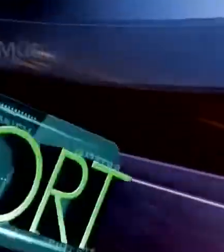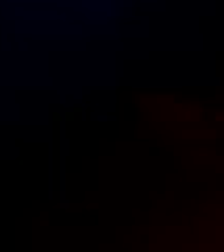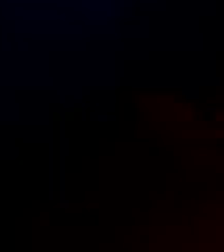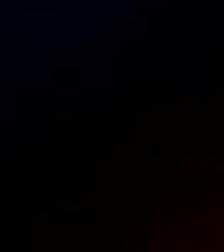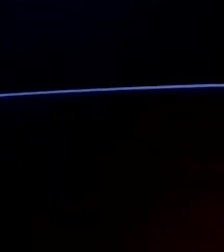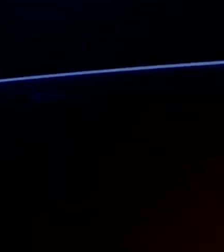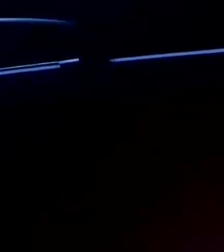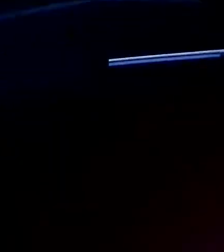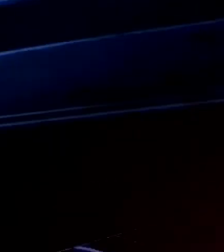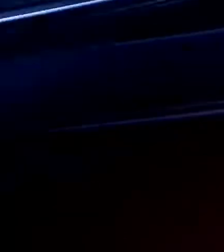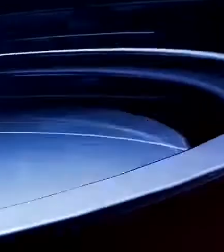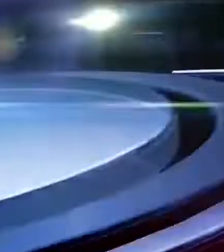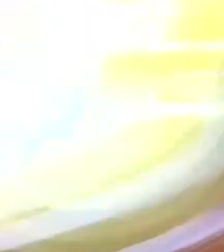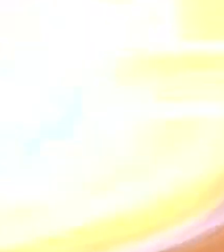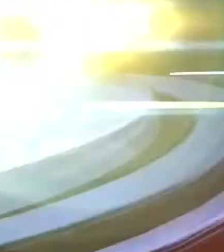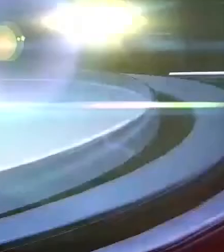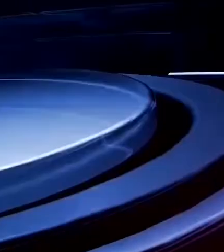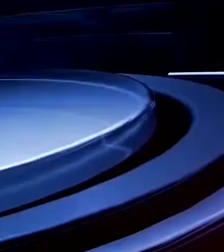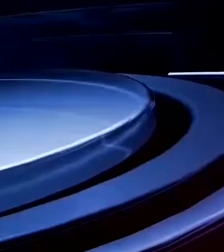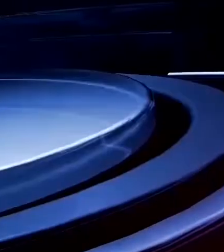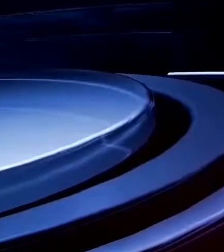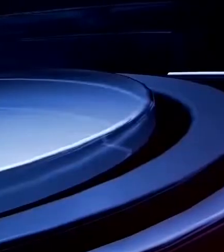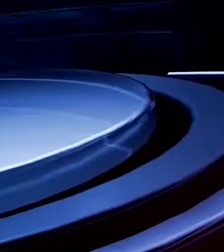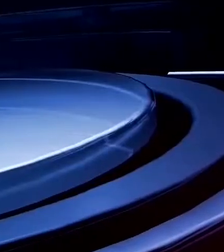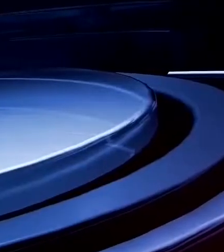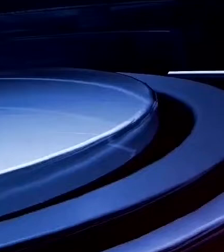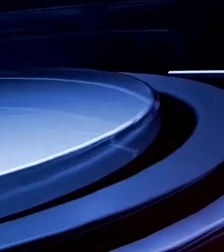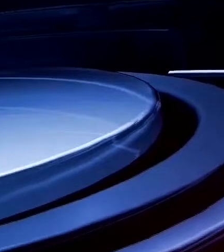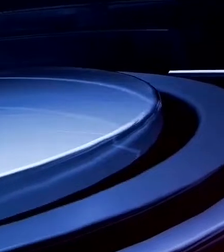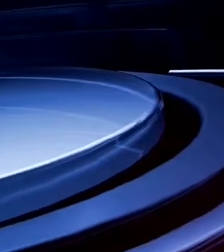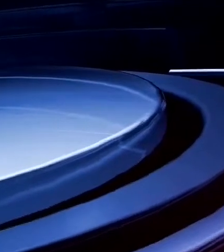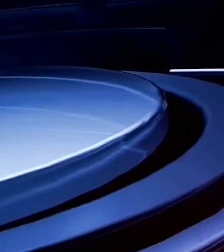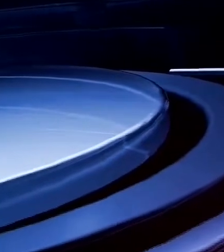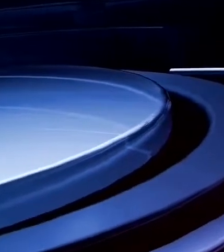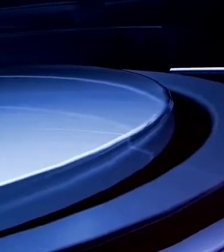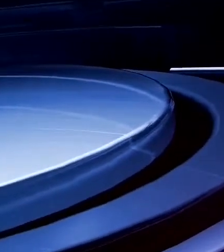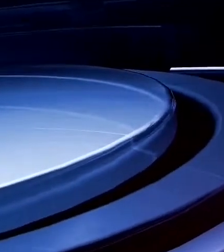The Business Report, brought to you by Sky Mall Food Court.